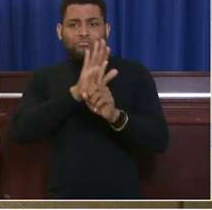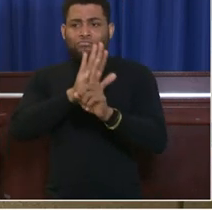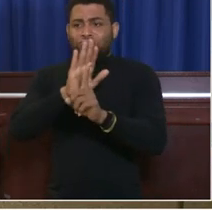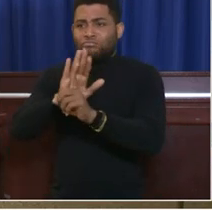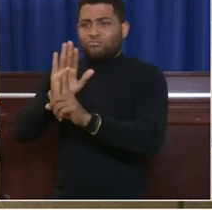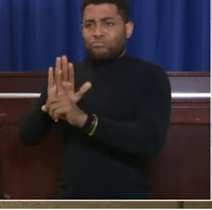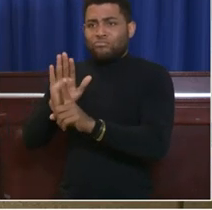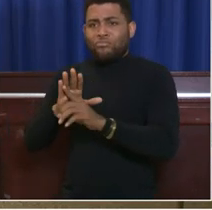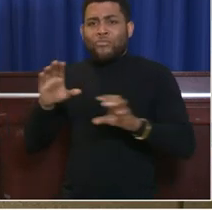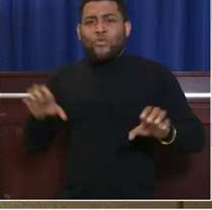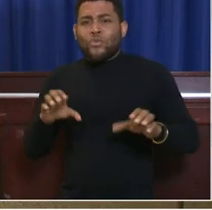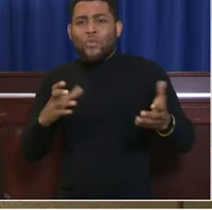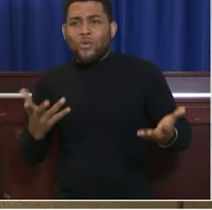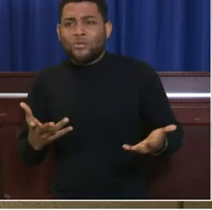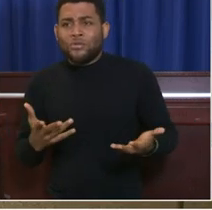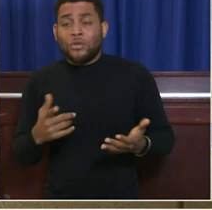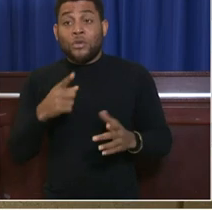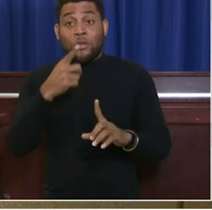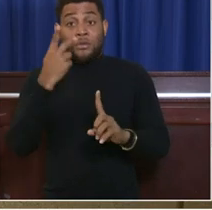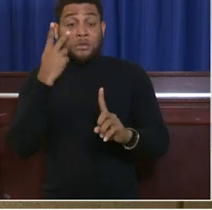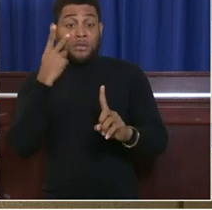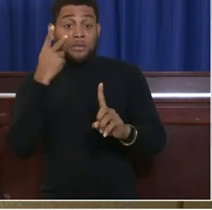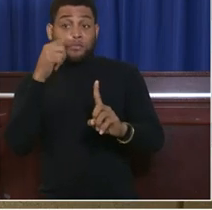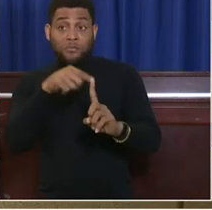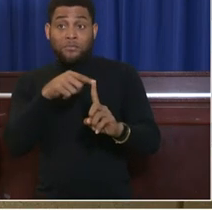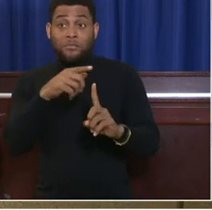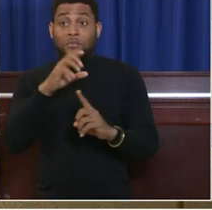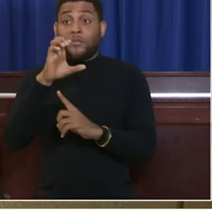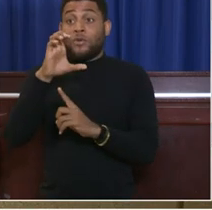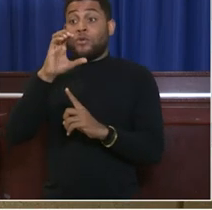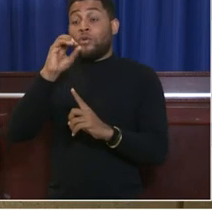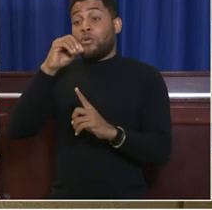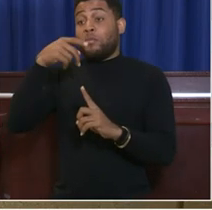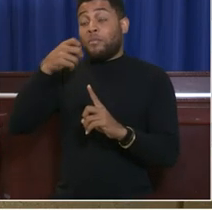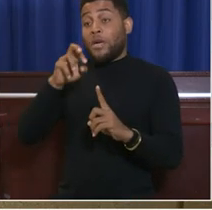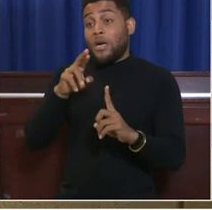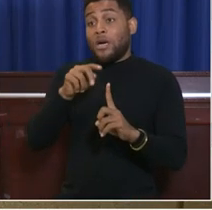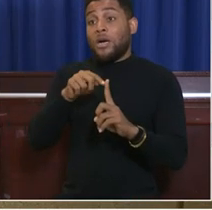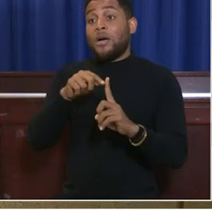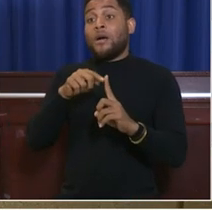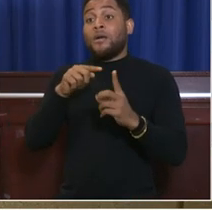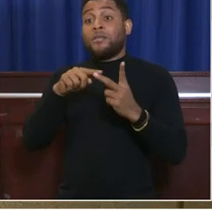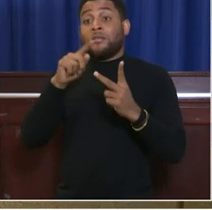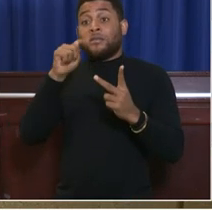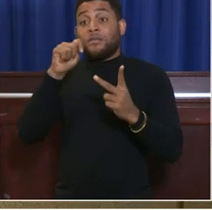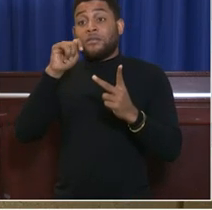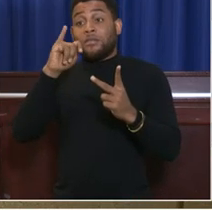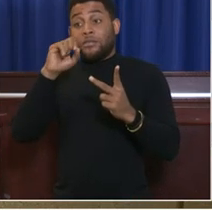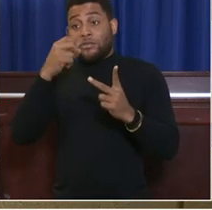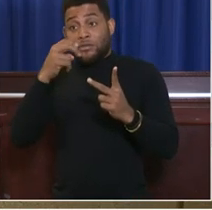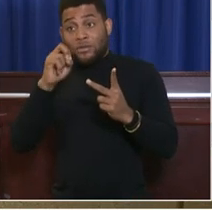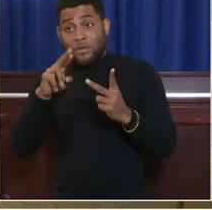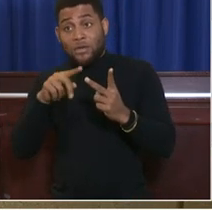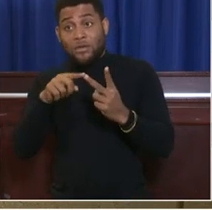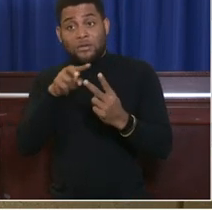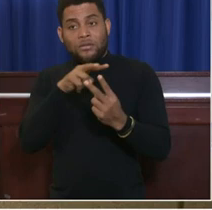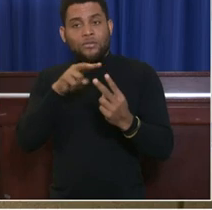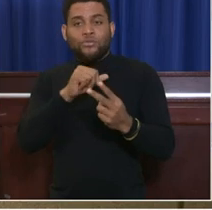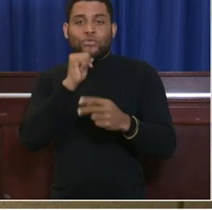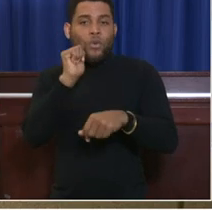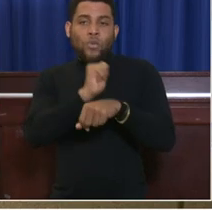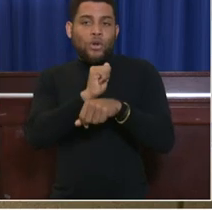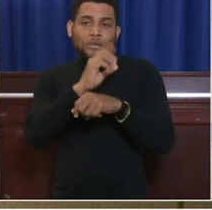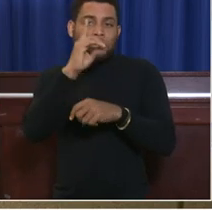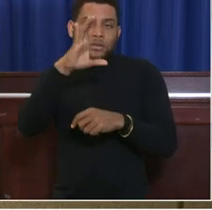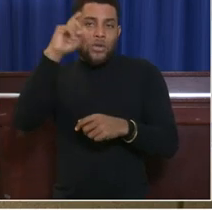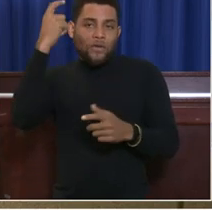Cooper, they don't work for DC government. They don't work for the chief of police. They don't work for the mayor. But they are a critical part